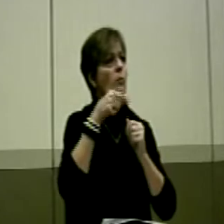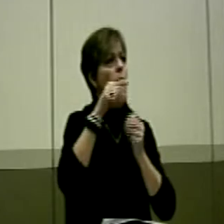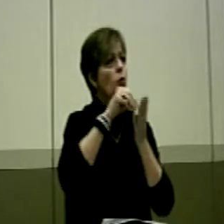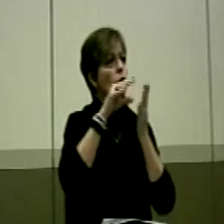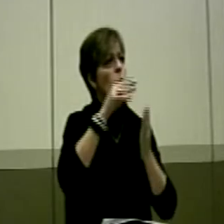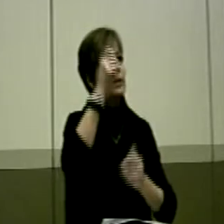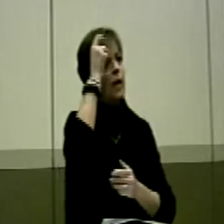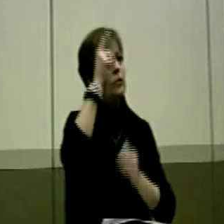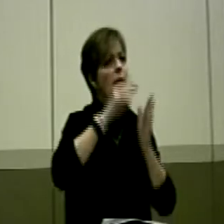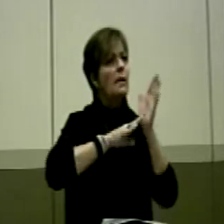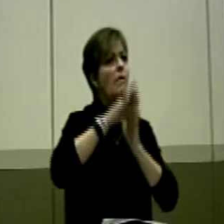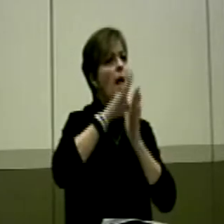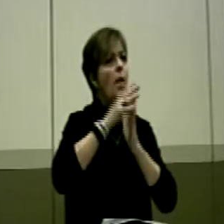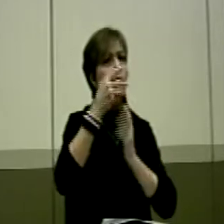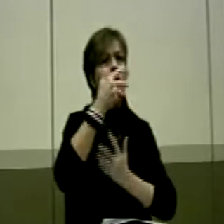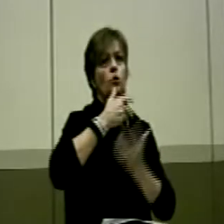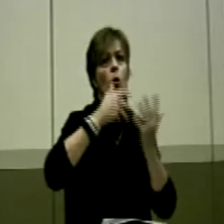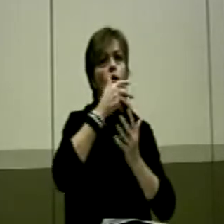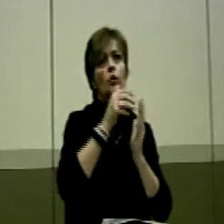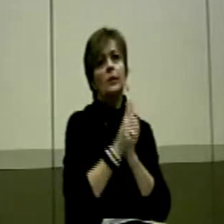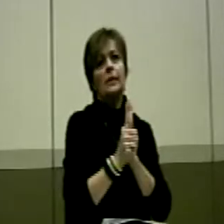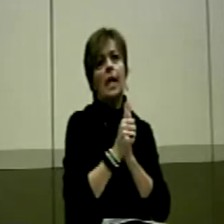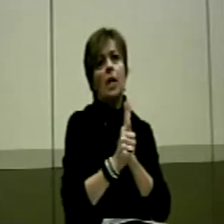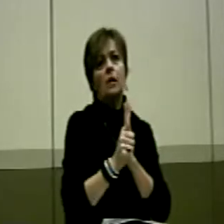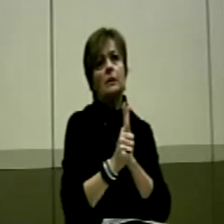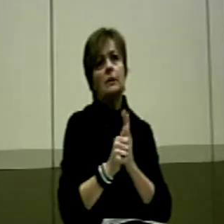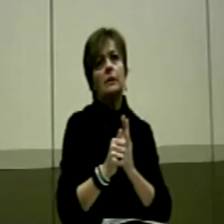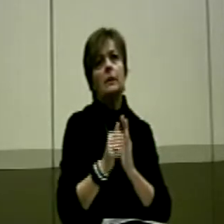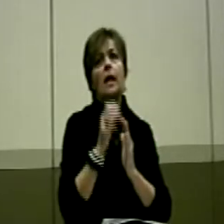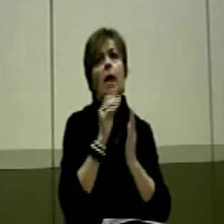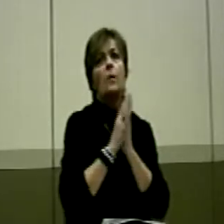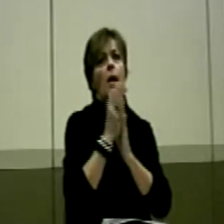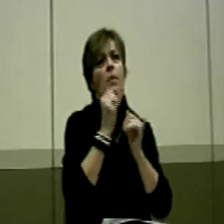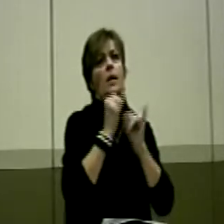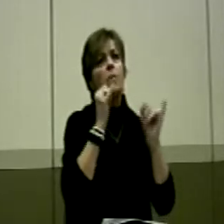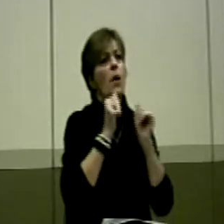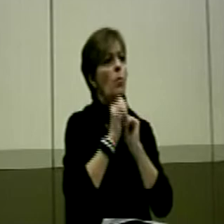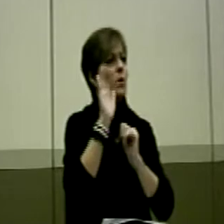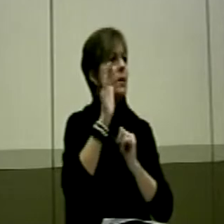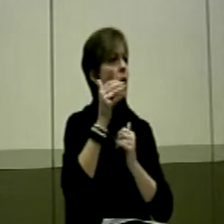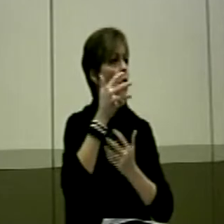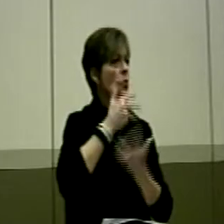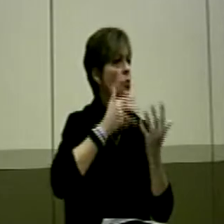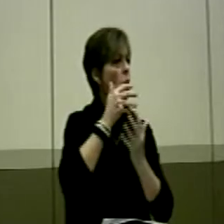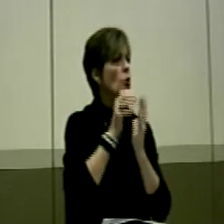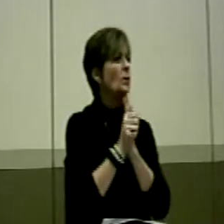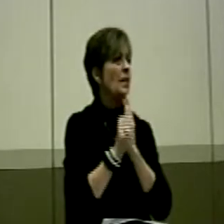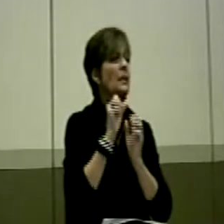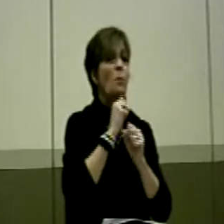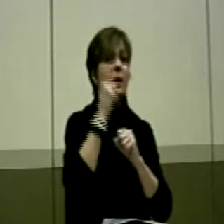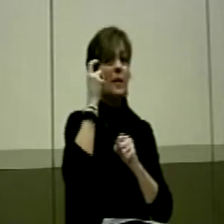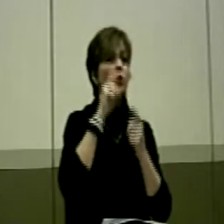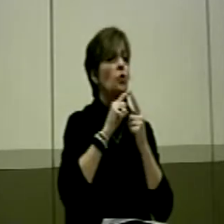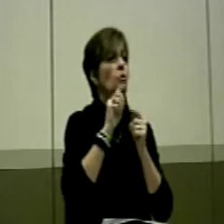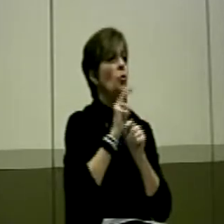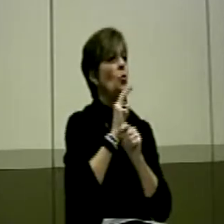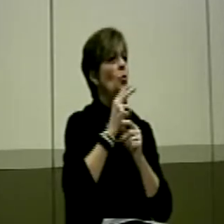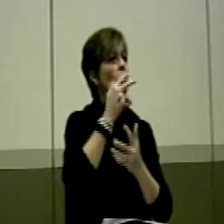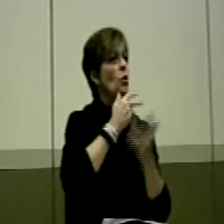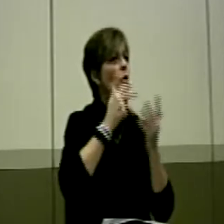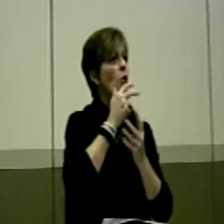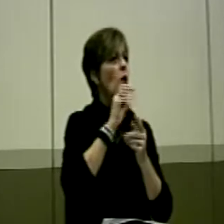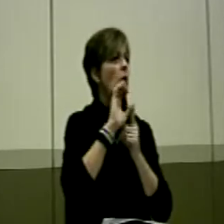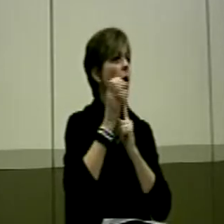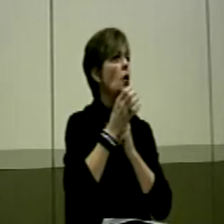and become independent with those social skills, it makes sense to use a social cultural approach. So I wanted to stick that in here